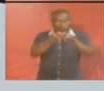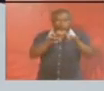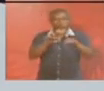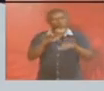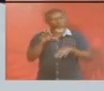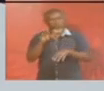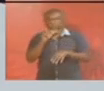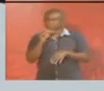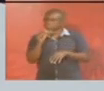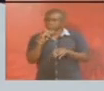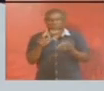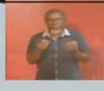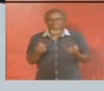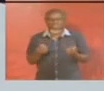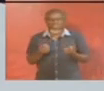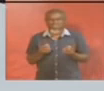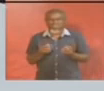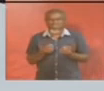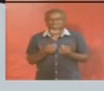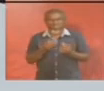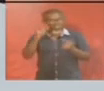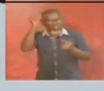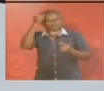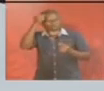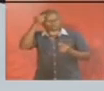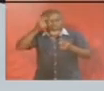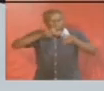yes, are affected.